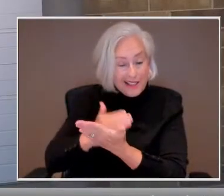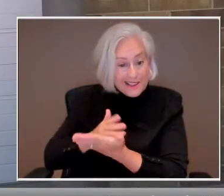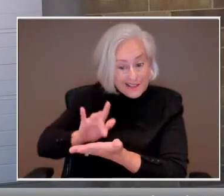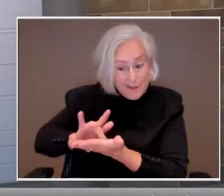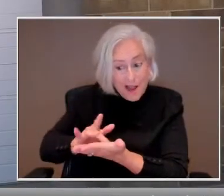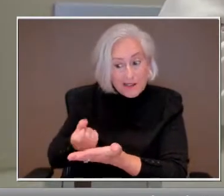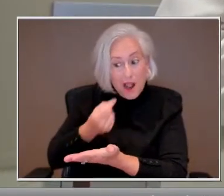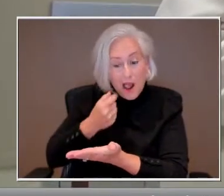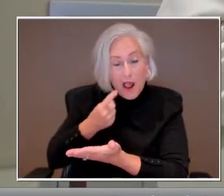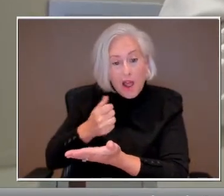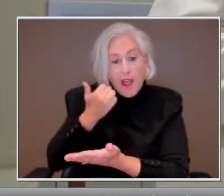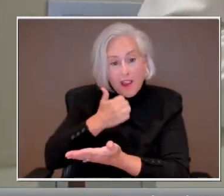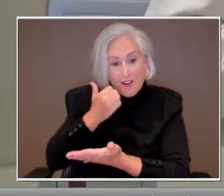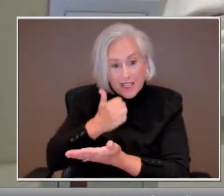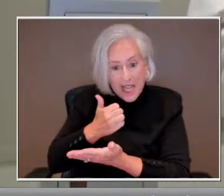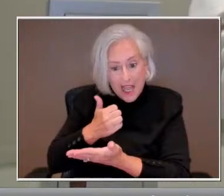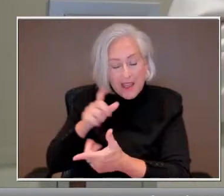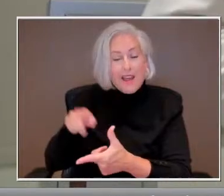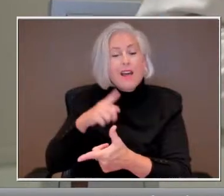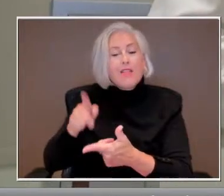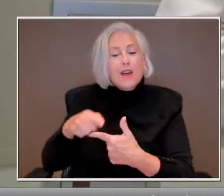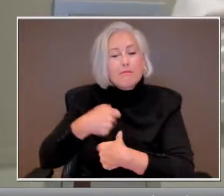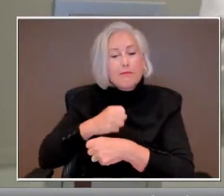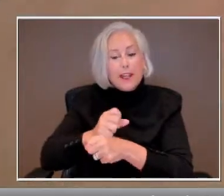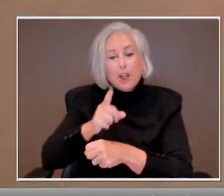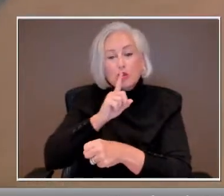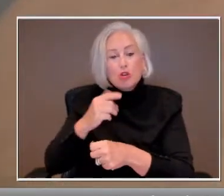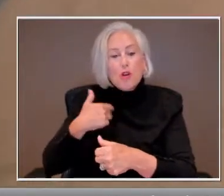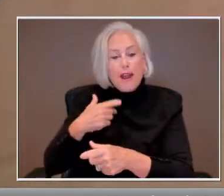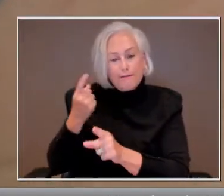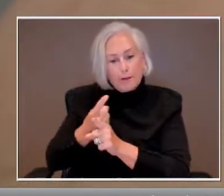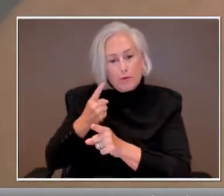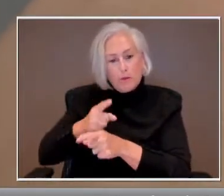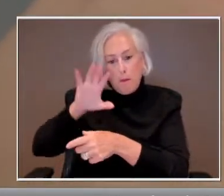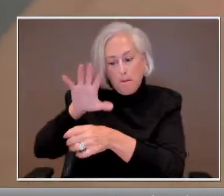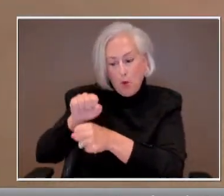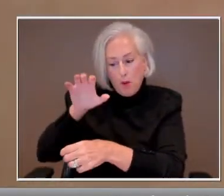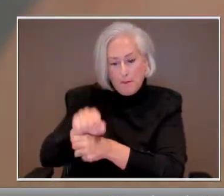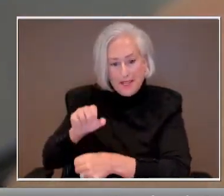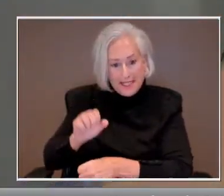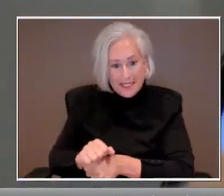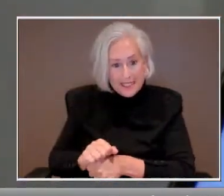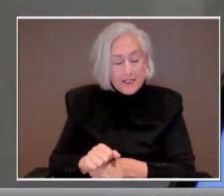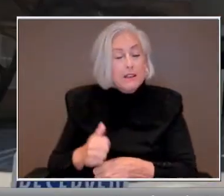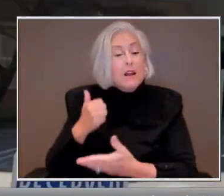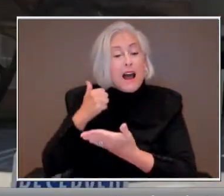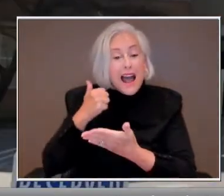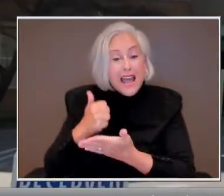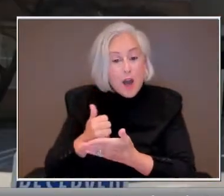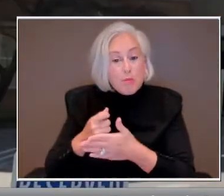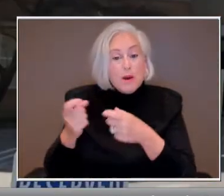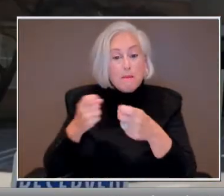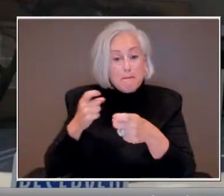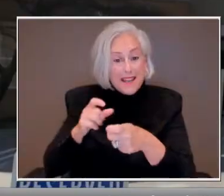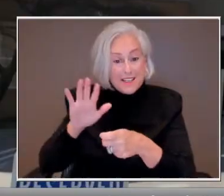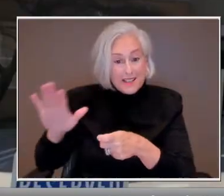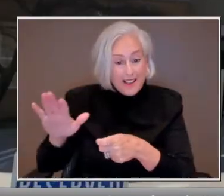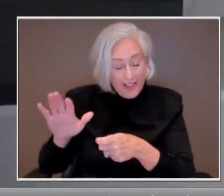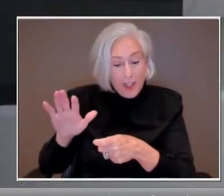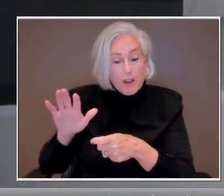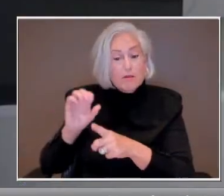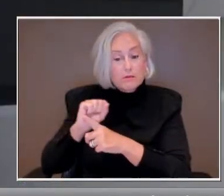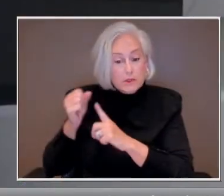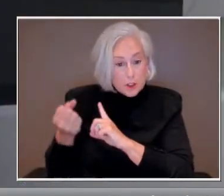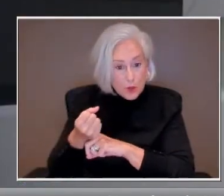of their appointments. And then I also help patients manage long-term conditions while reducing hospitalizations and improve their quality of